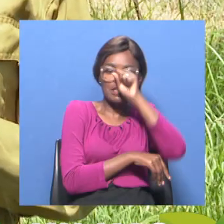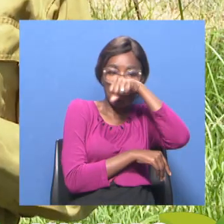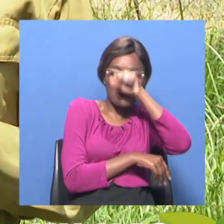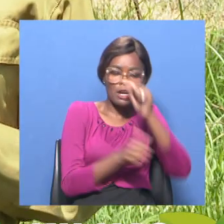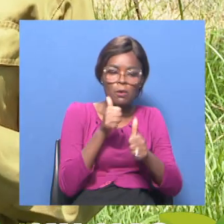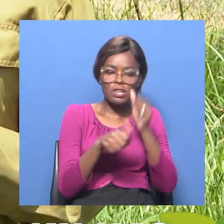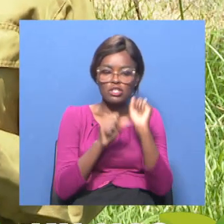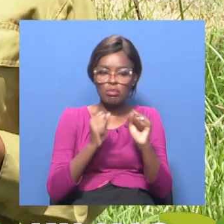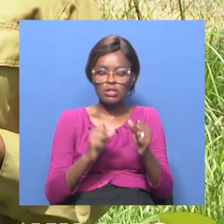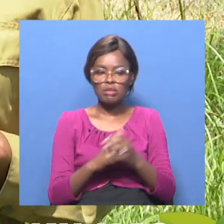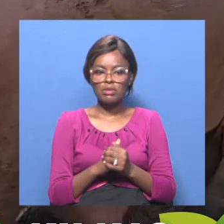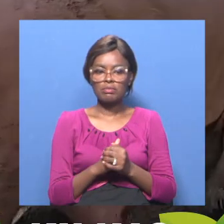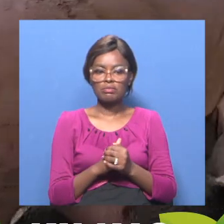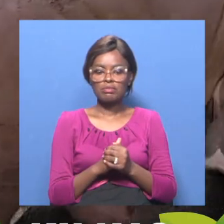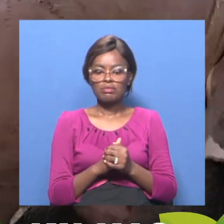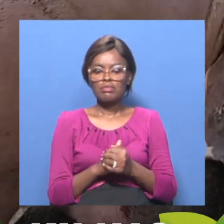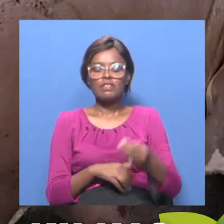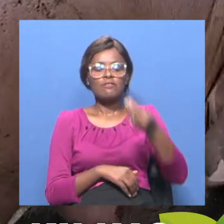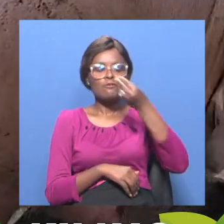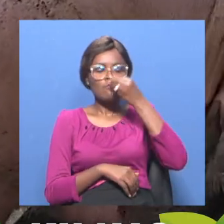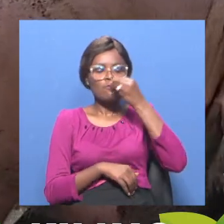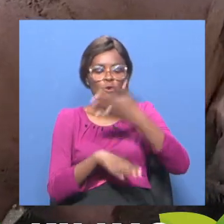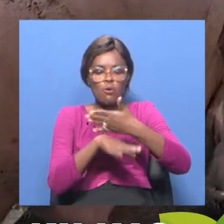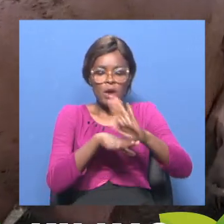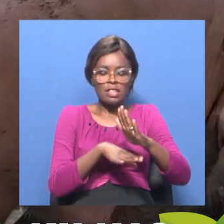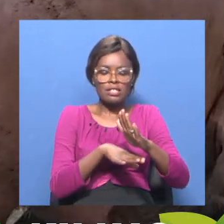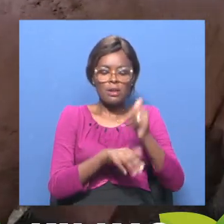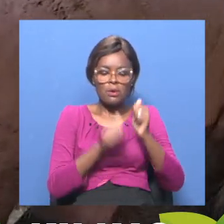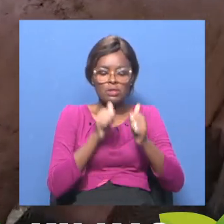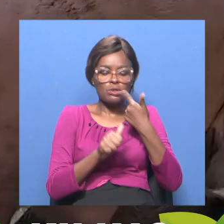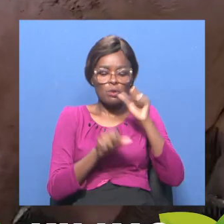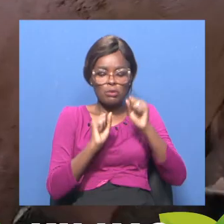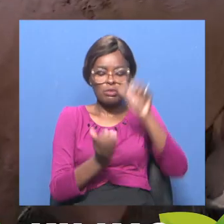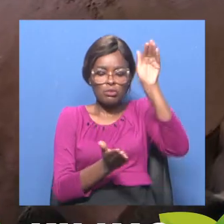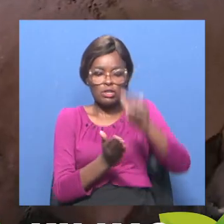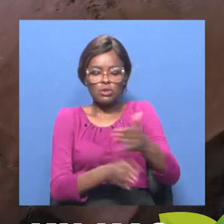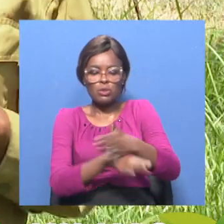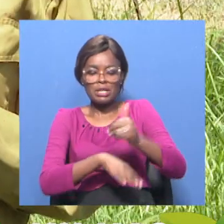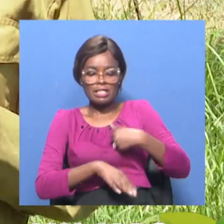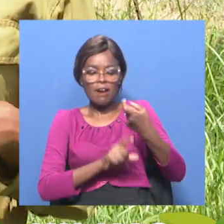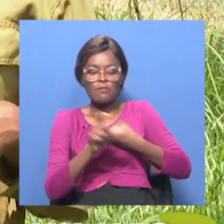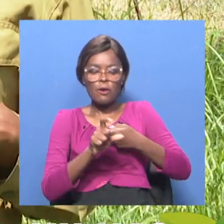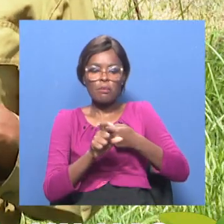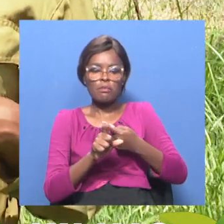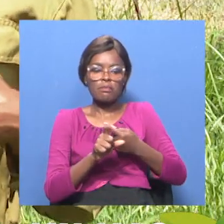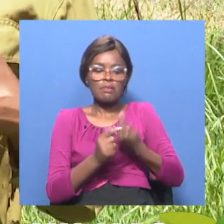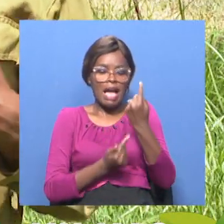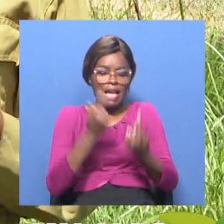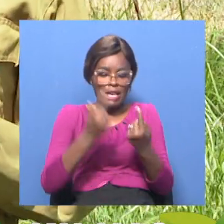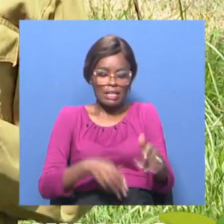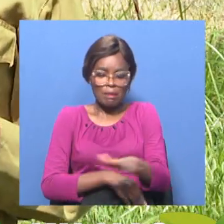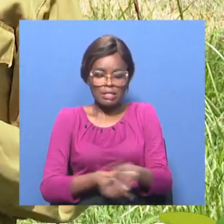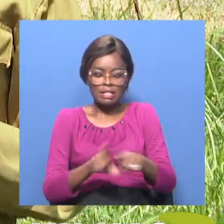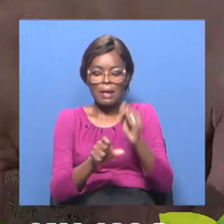are able to just devour the feed waste. That way we reduce the amount of waste that we have from our kitchens, and also keep